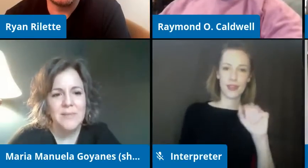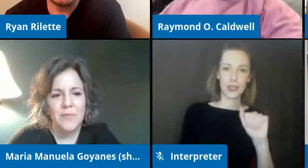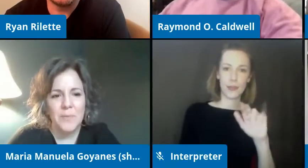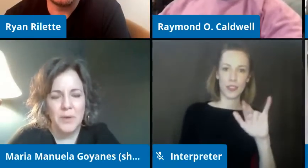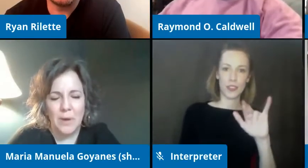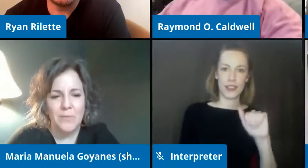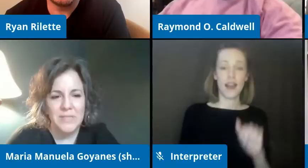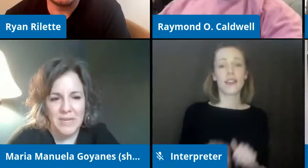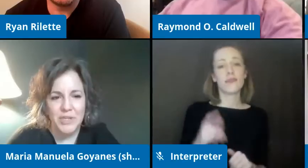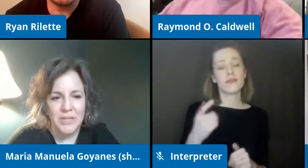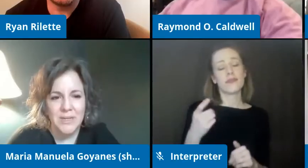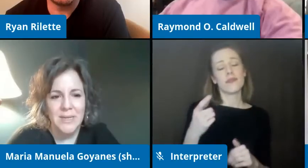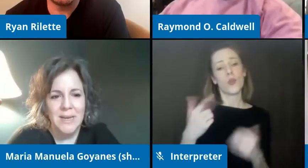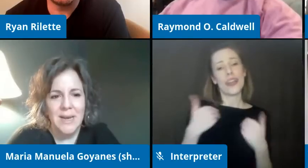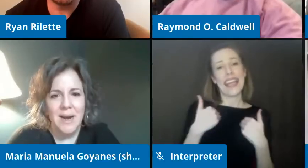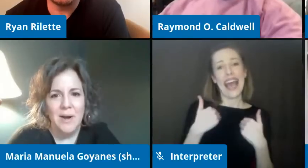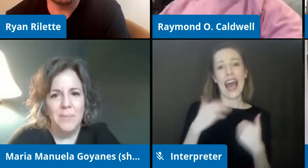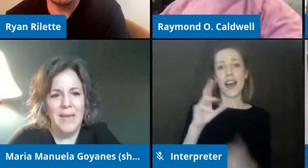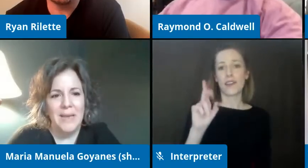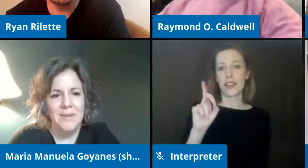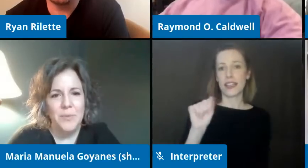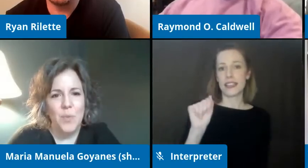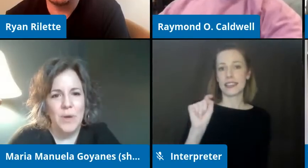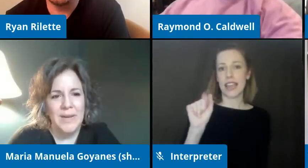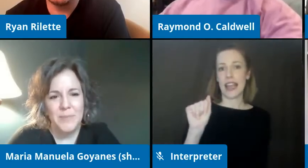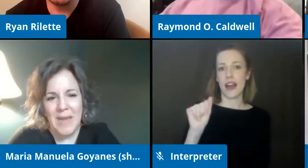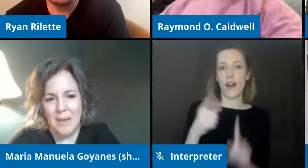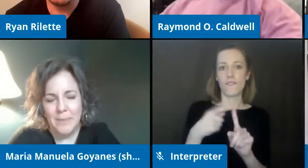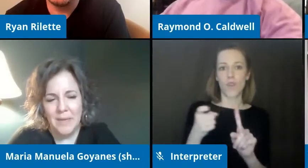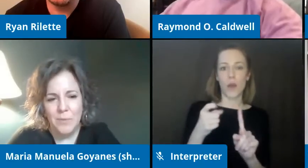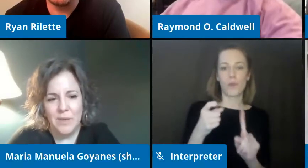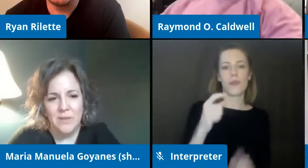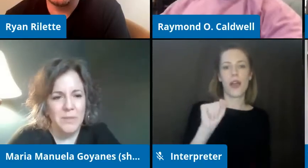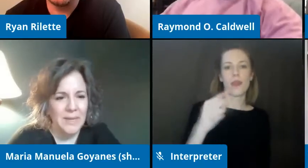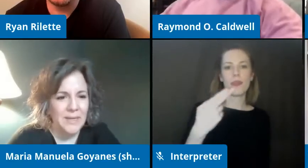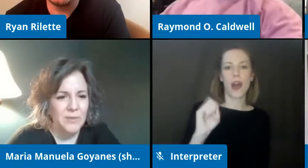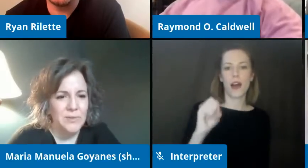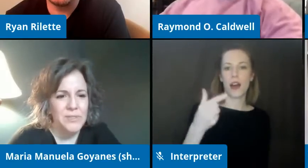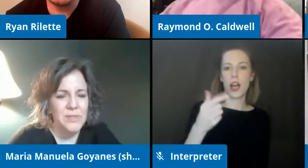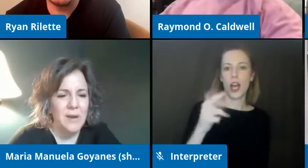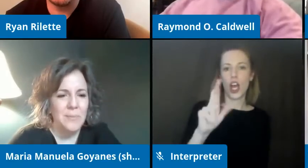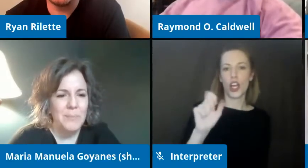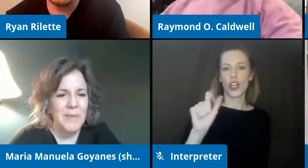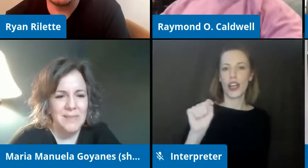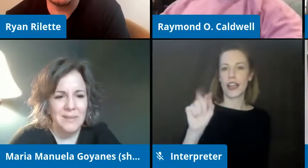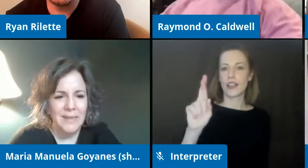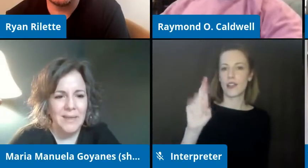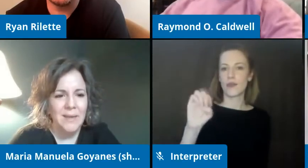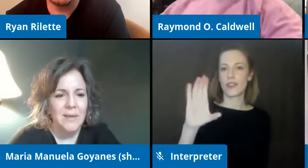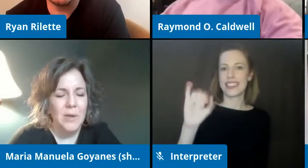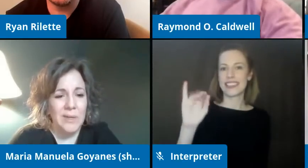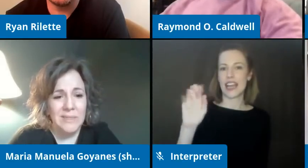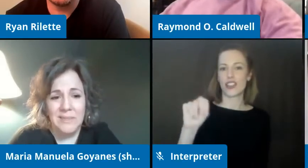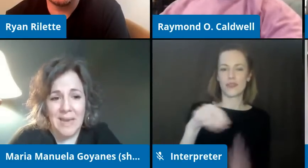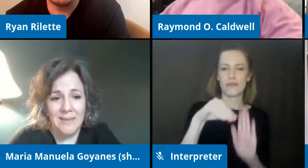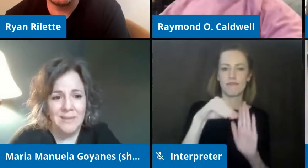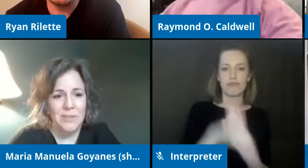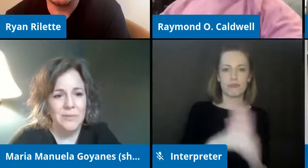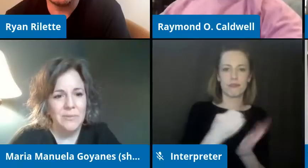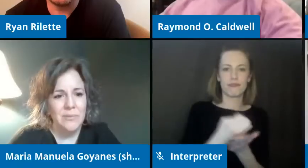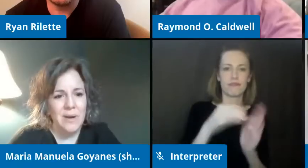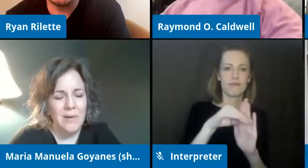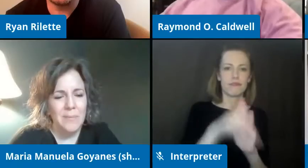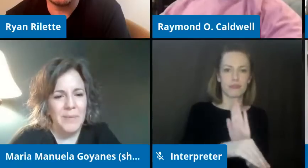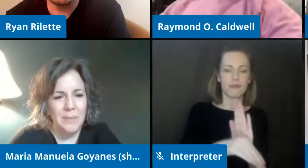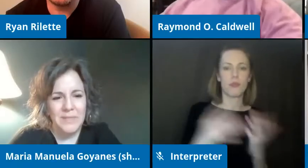around this from the Great Recession and what has been happening with millennials basically going to debt